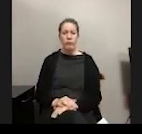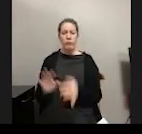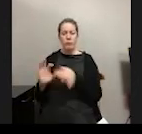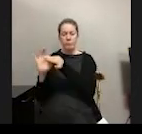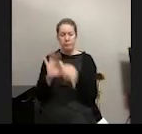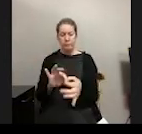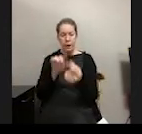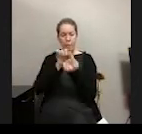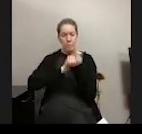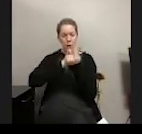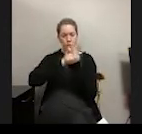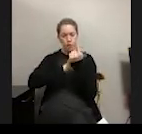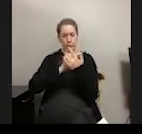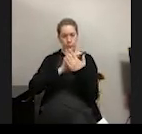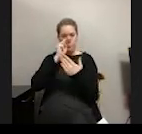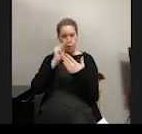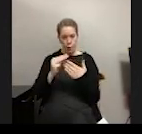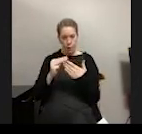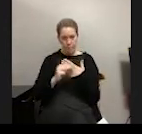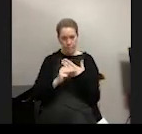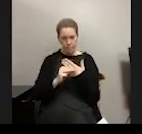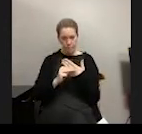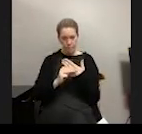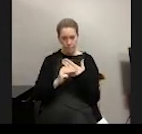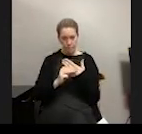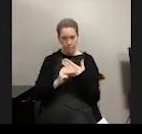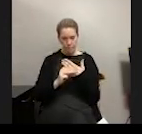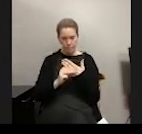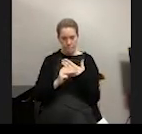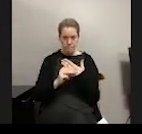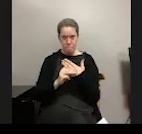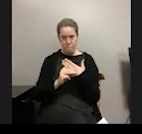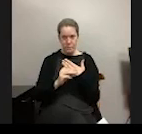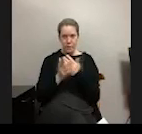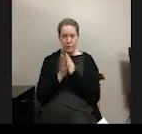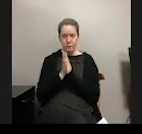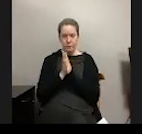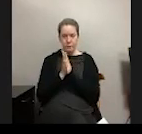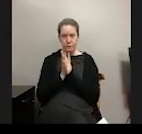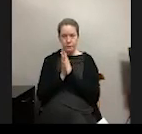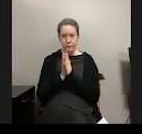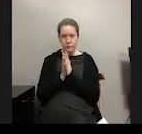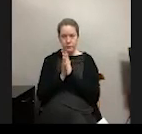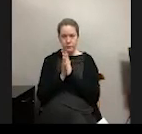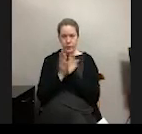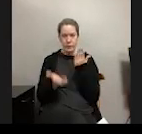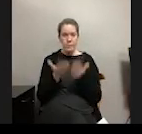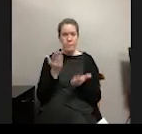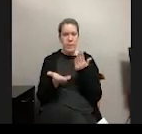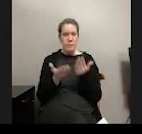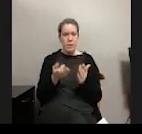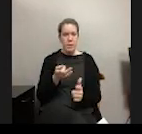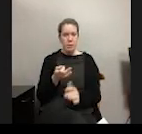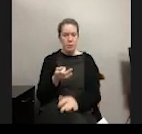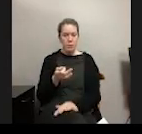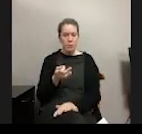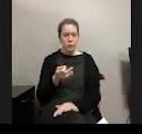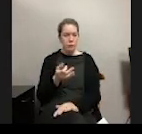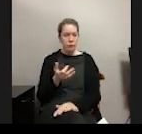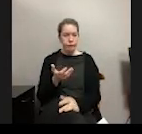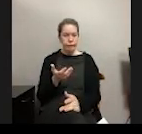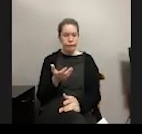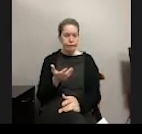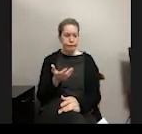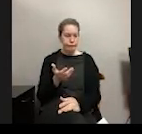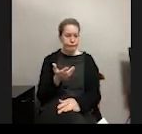the mentorship program, if there may be incentives for an established artist who has taken on or who has